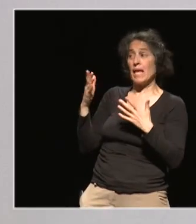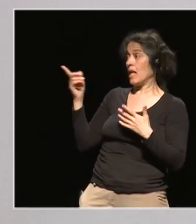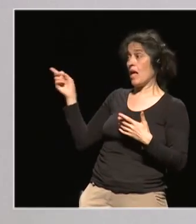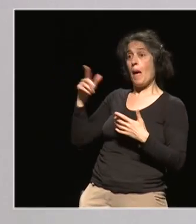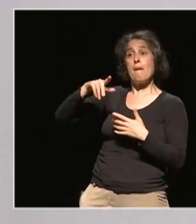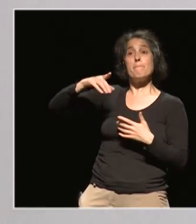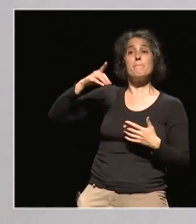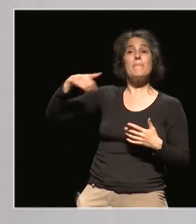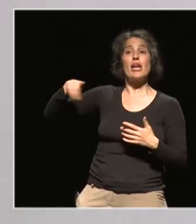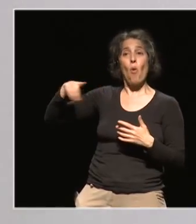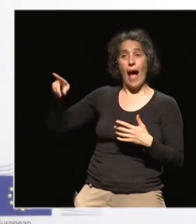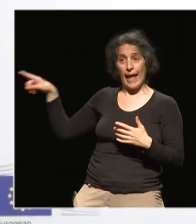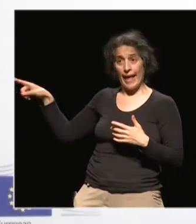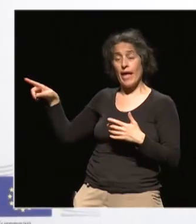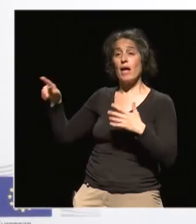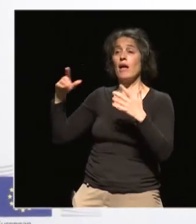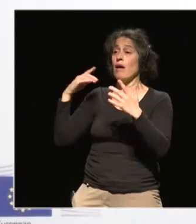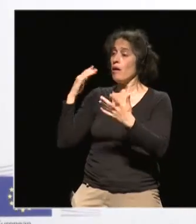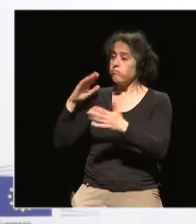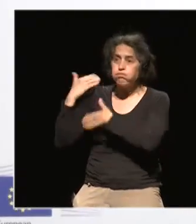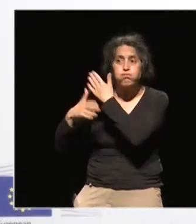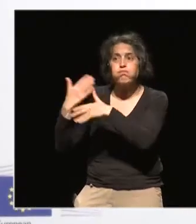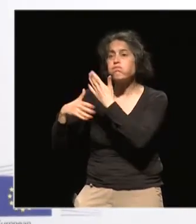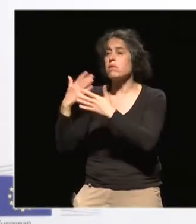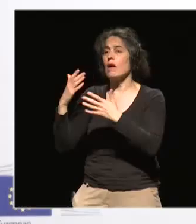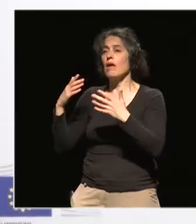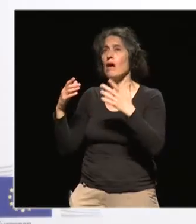level? Okay. In Paraguay,